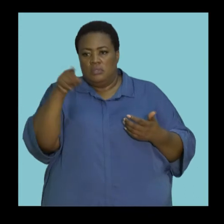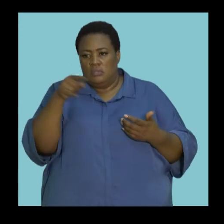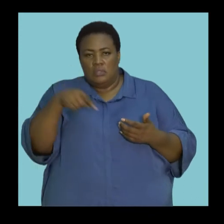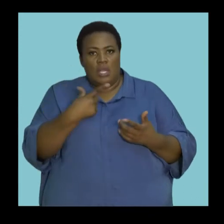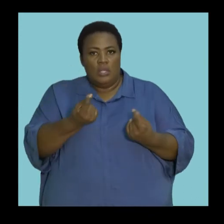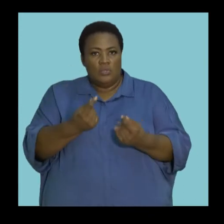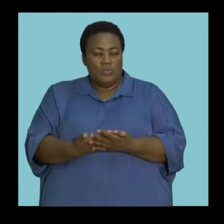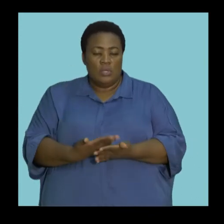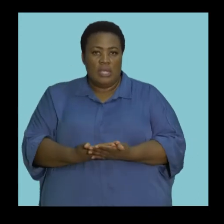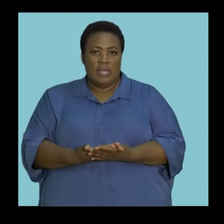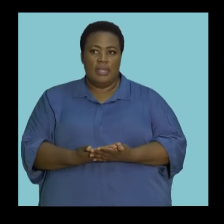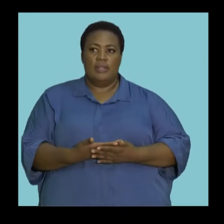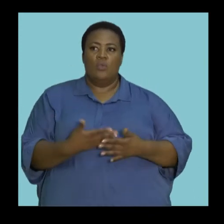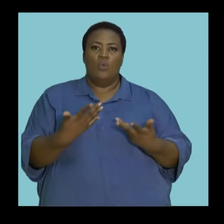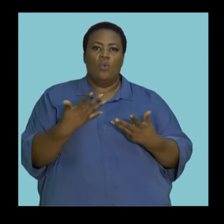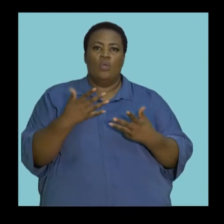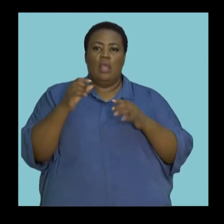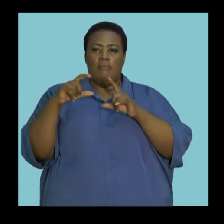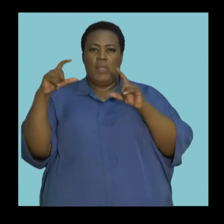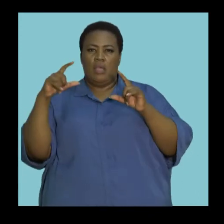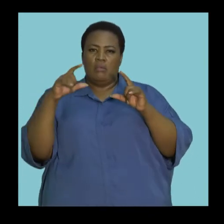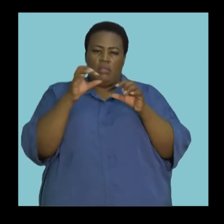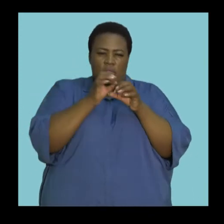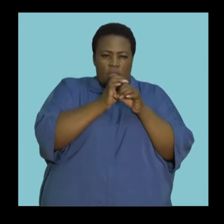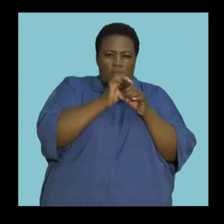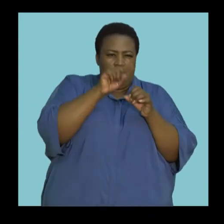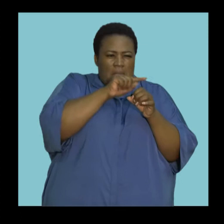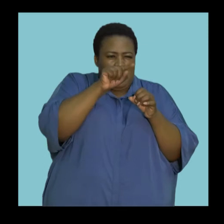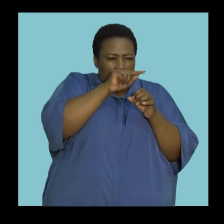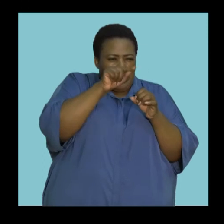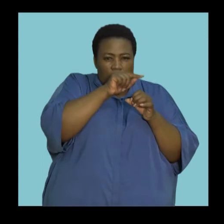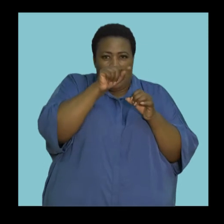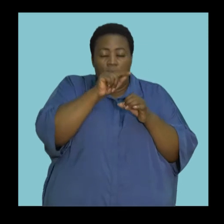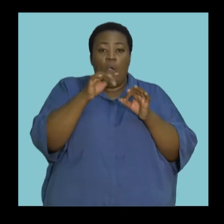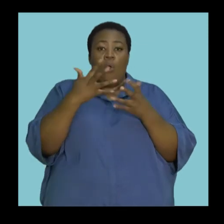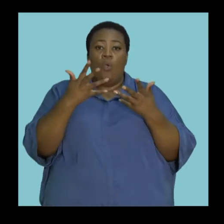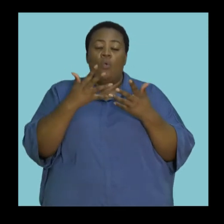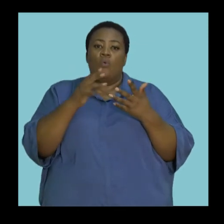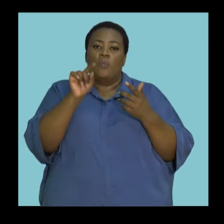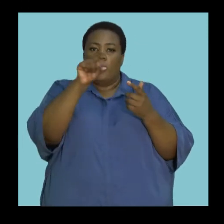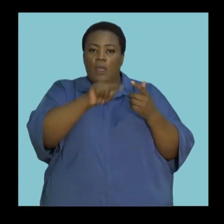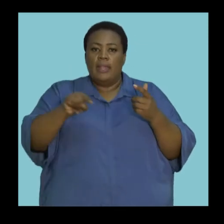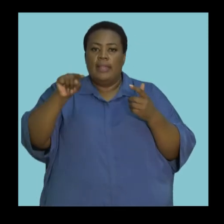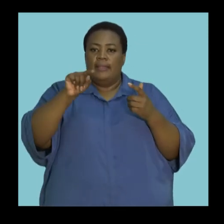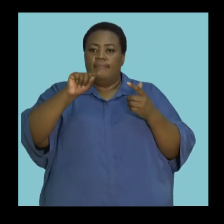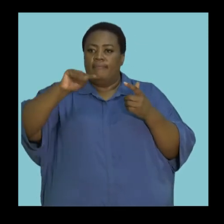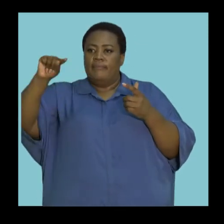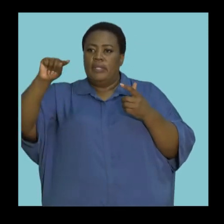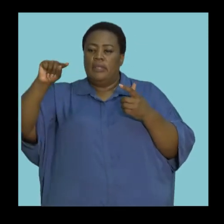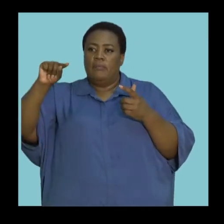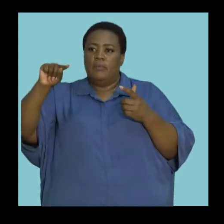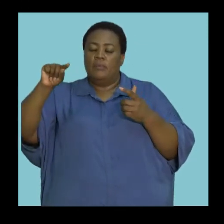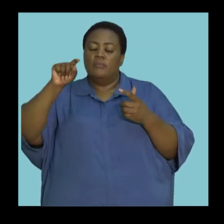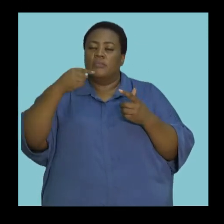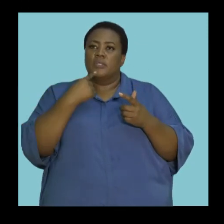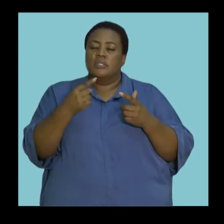segments, smaller segments, or you could simply label it on here to say, well, in this